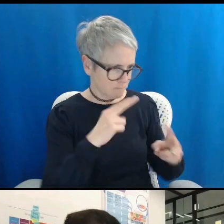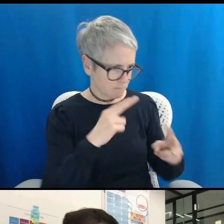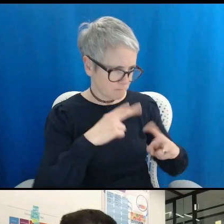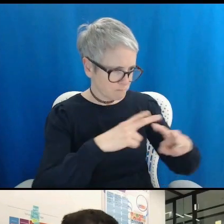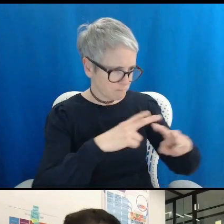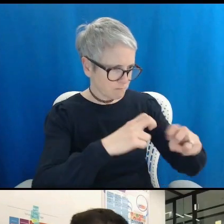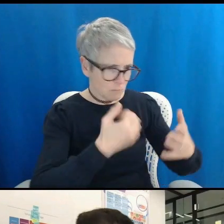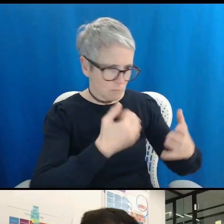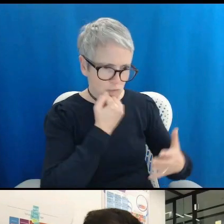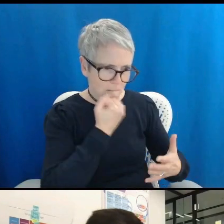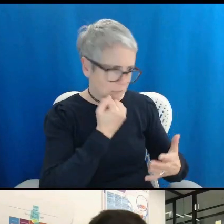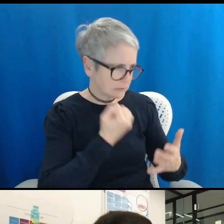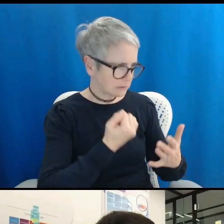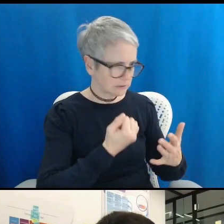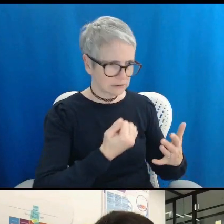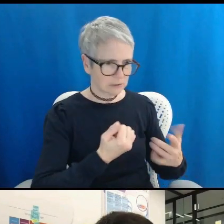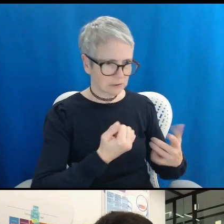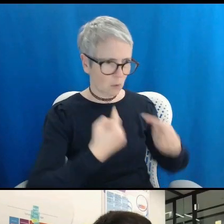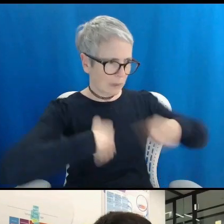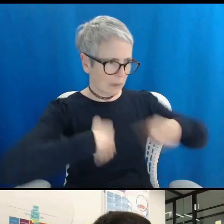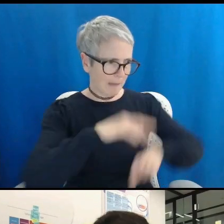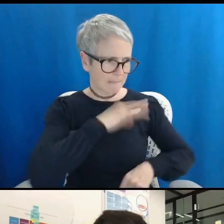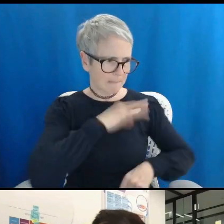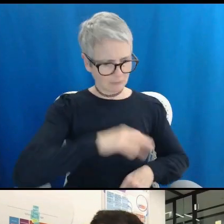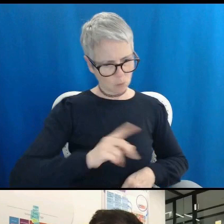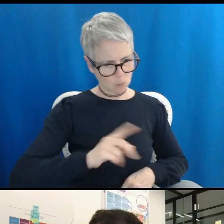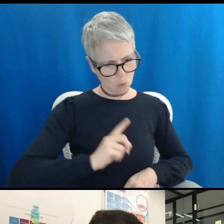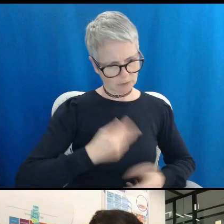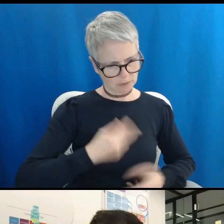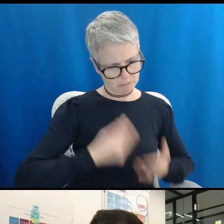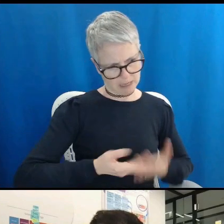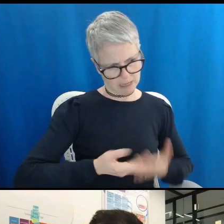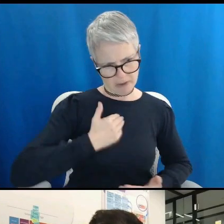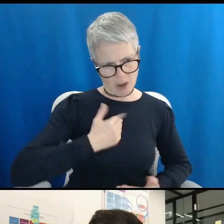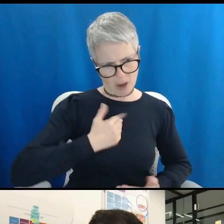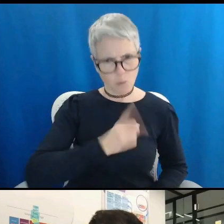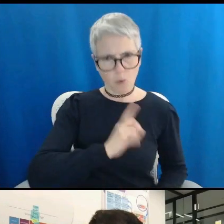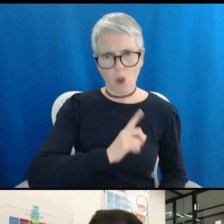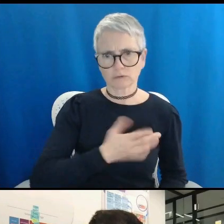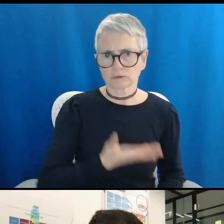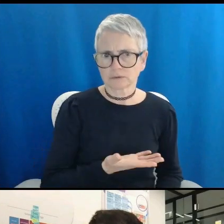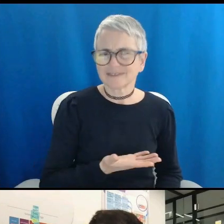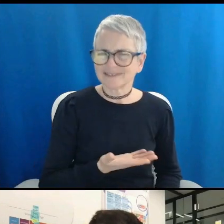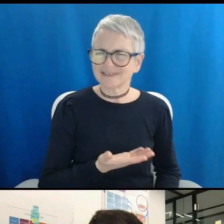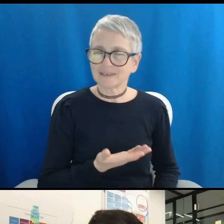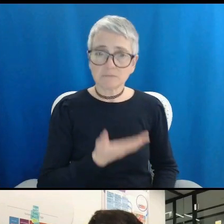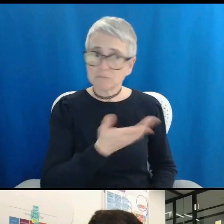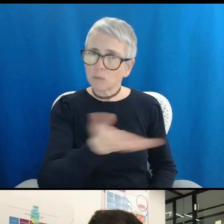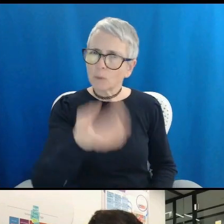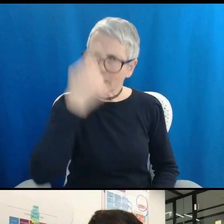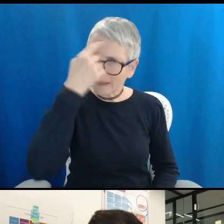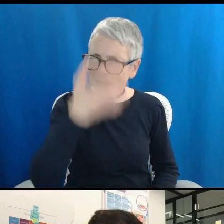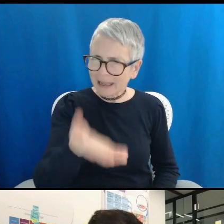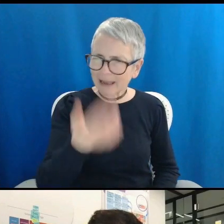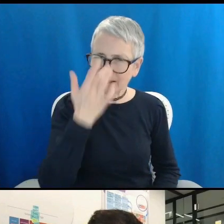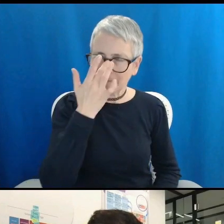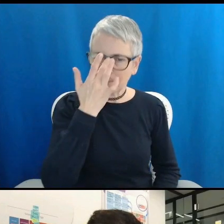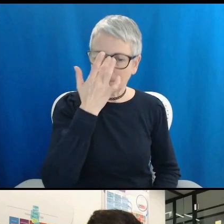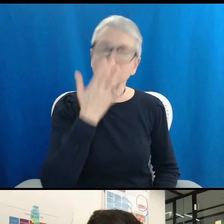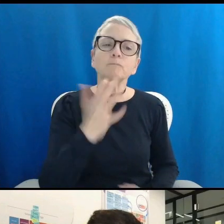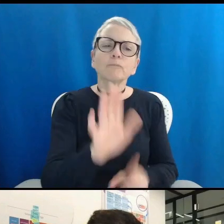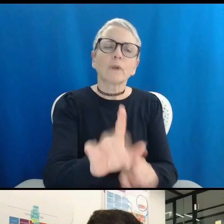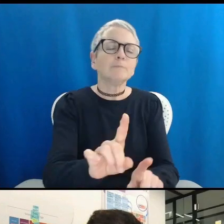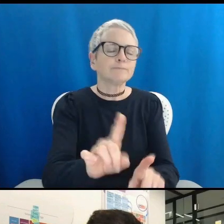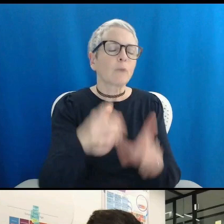investment to provide key stakeholders. I don't know if anyone on the panel has got any thoughts on that. And before I go into